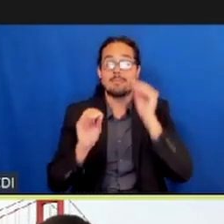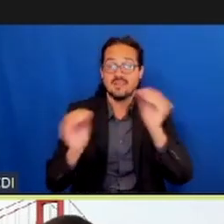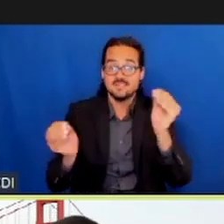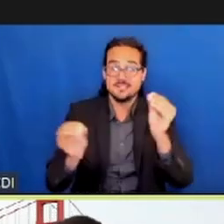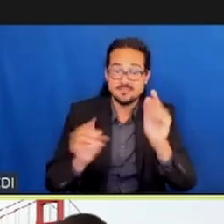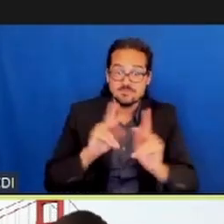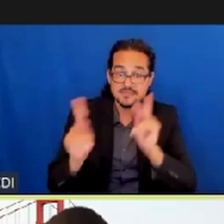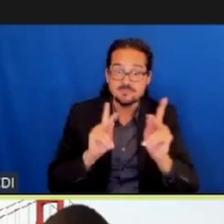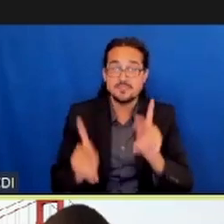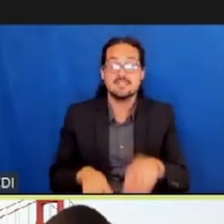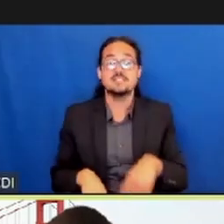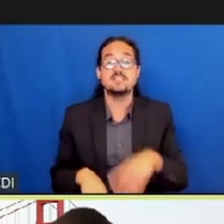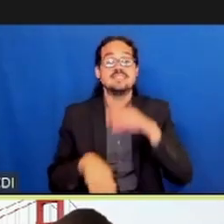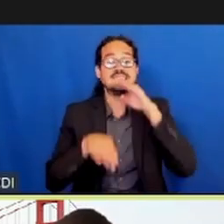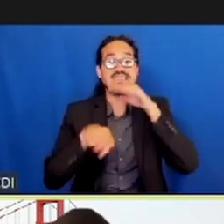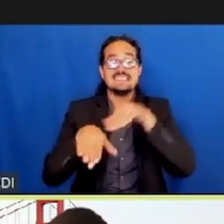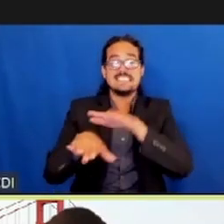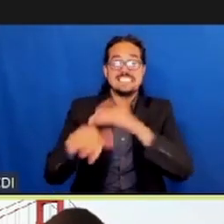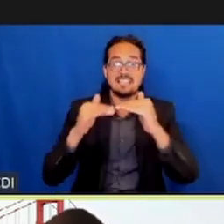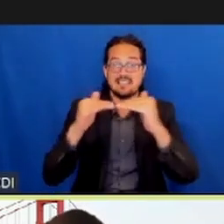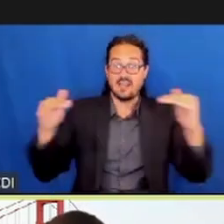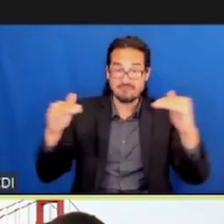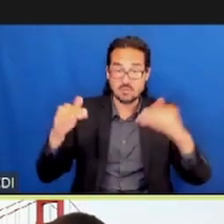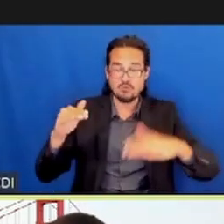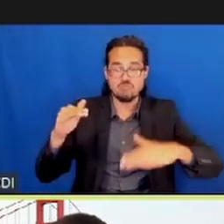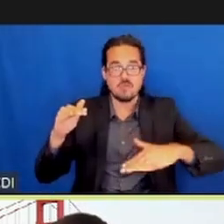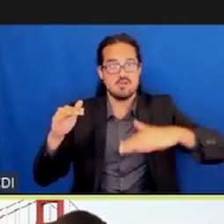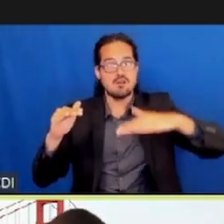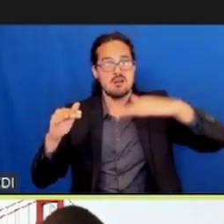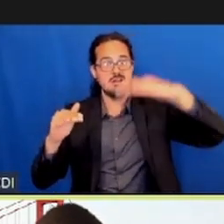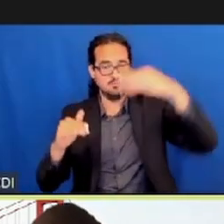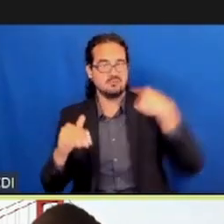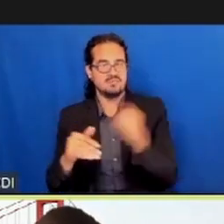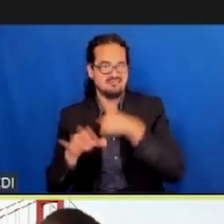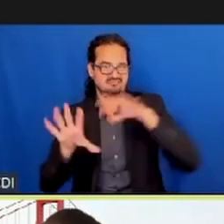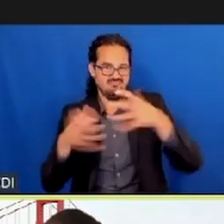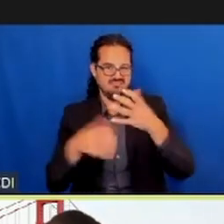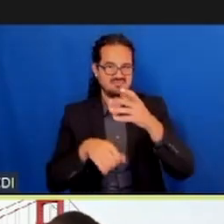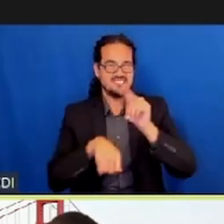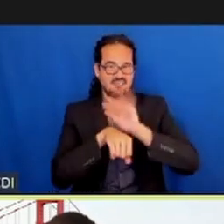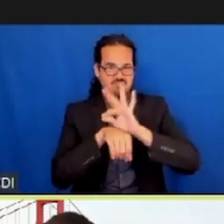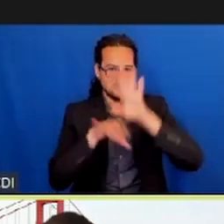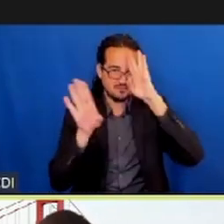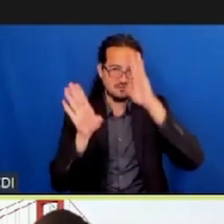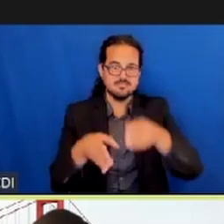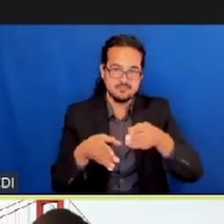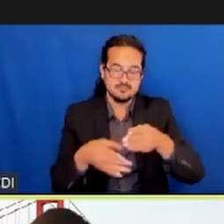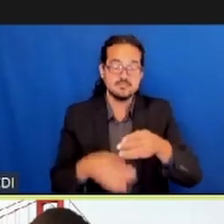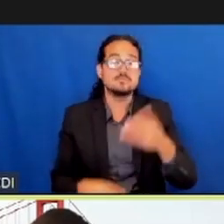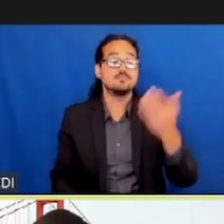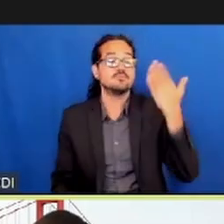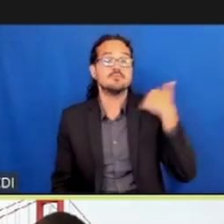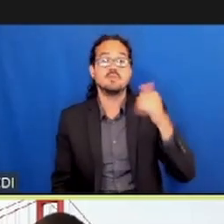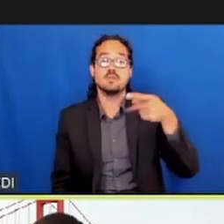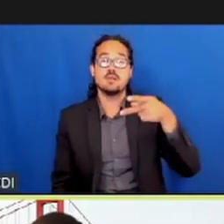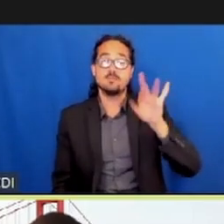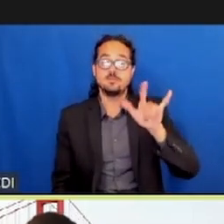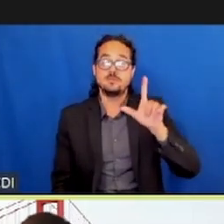And then in April 2020, after the onset of the pandemic, Mayor Kate of the city of San Rafael and I formed the